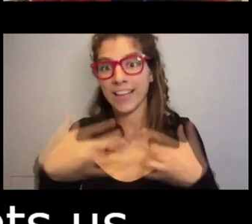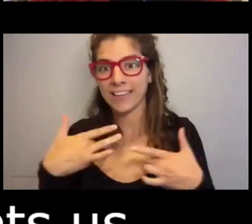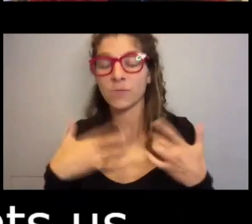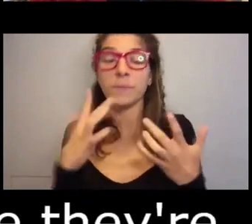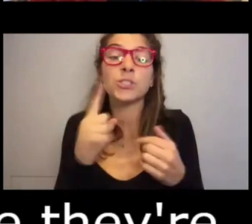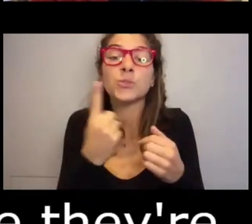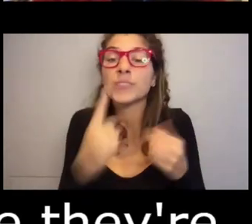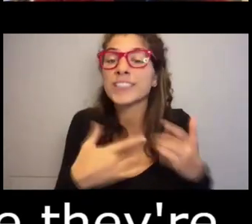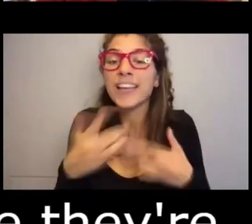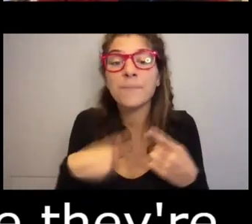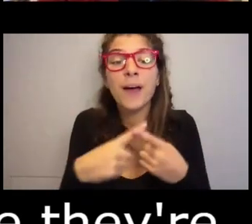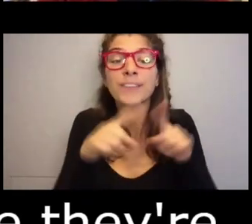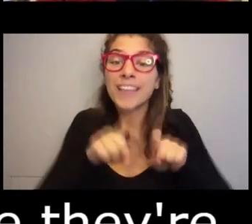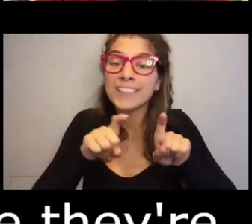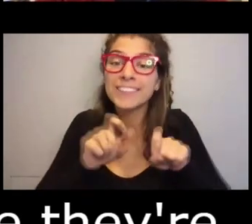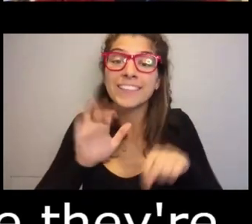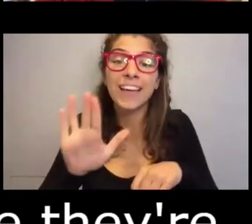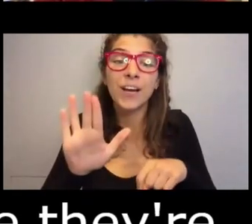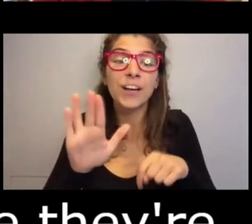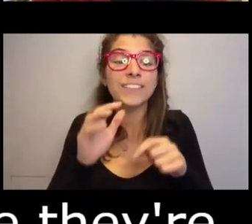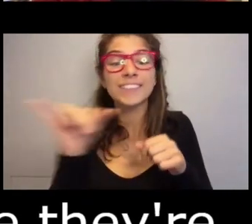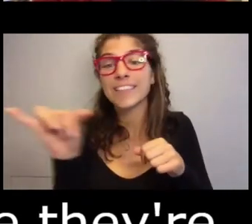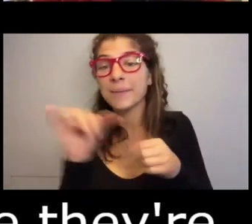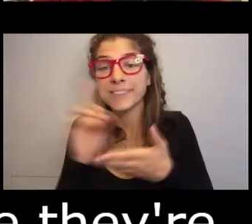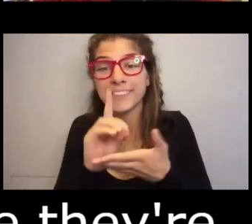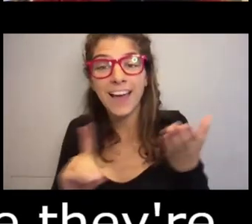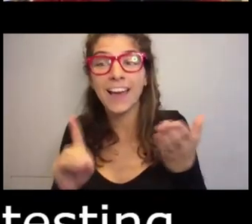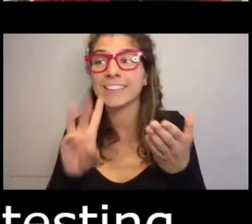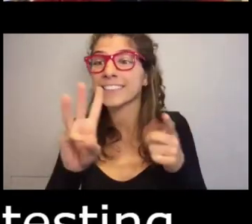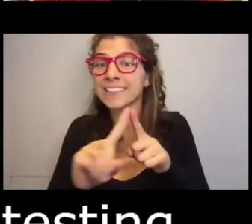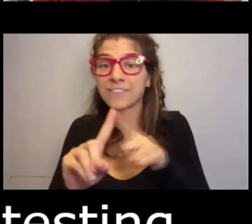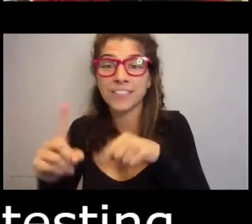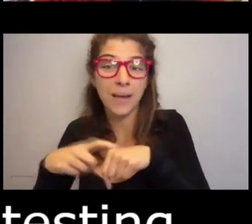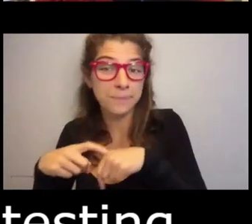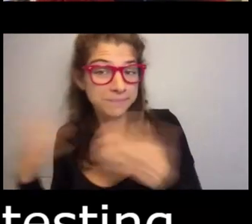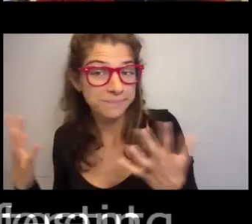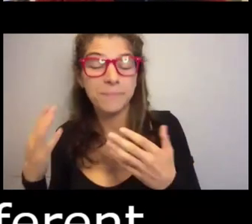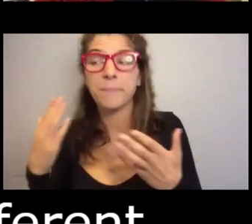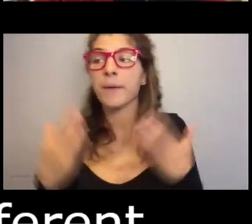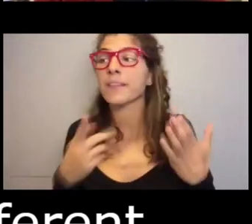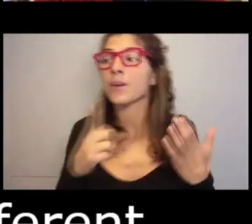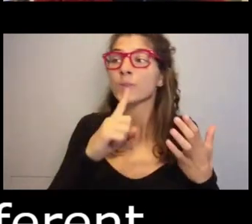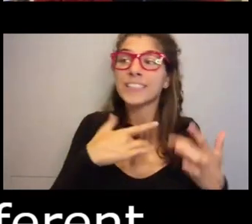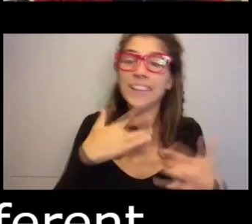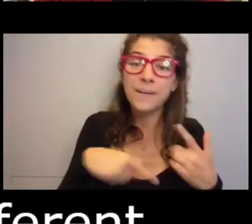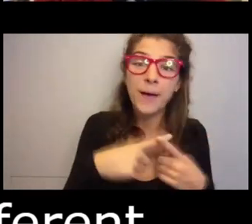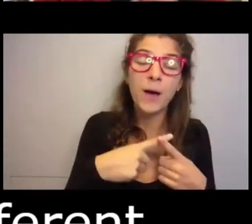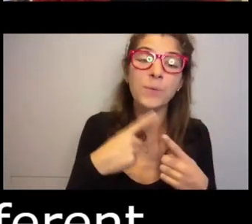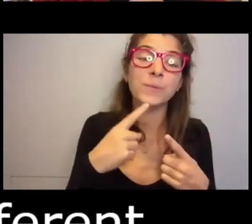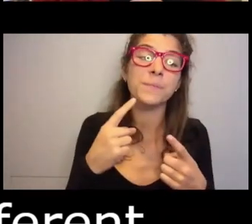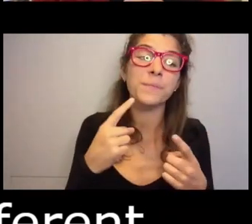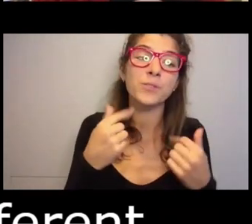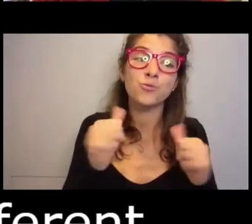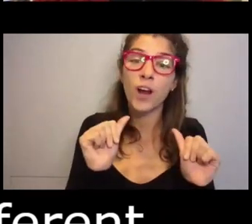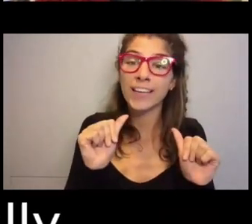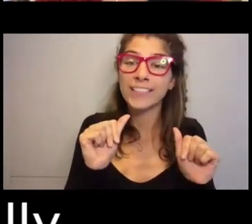just really excited about testing their same design 6 different times. Maybe they're really excited about